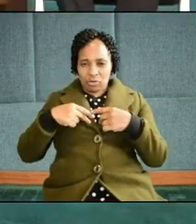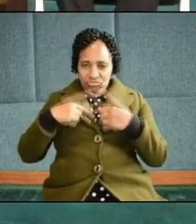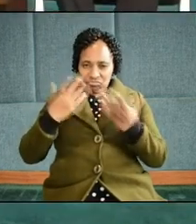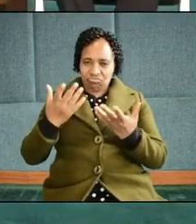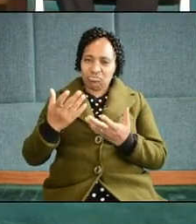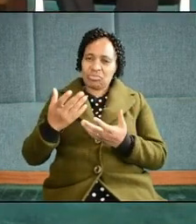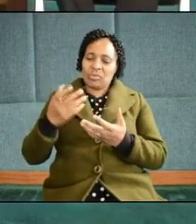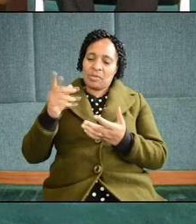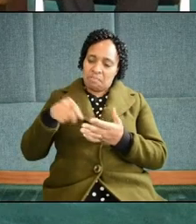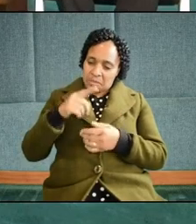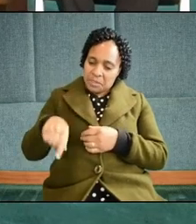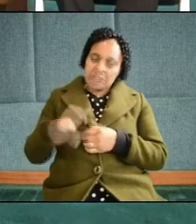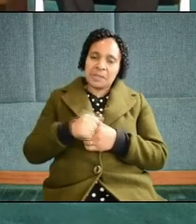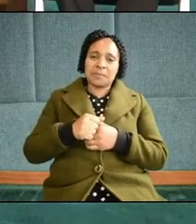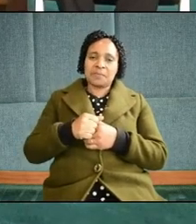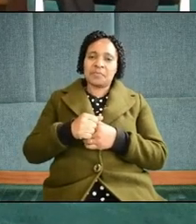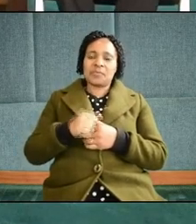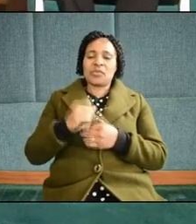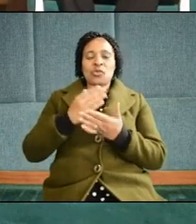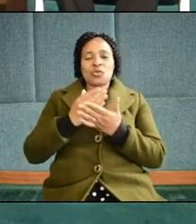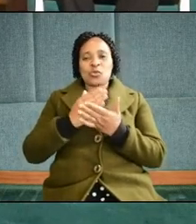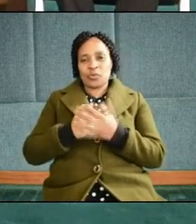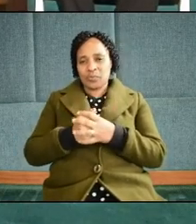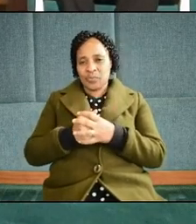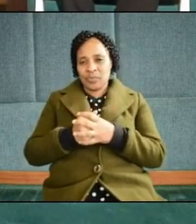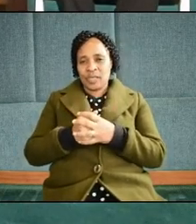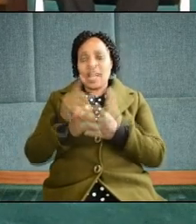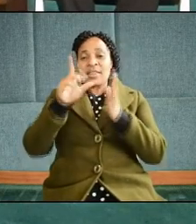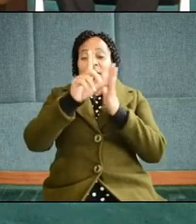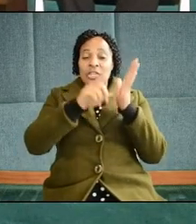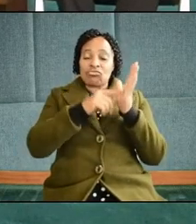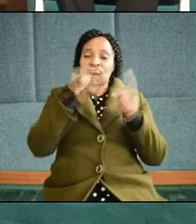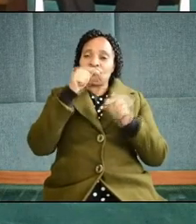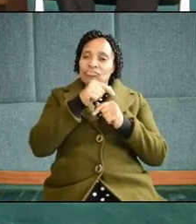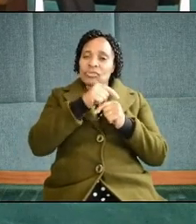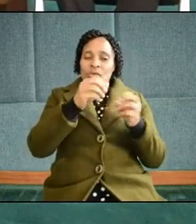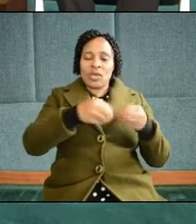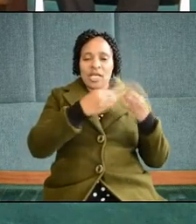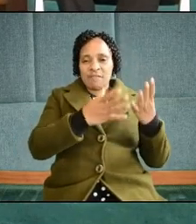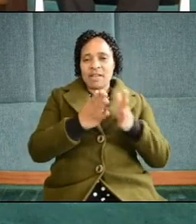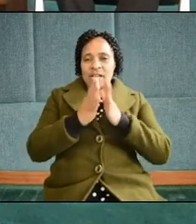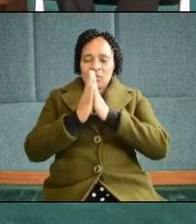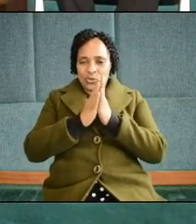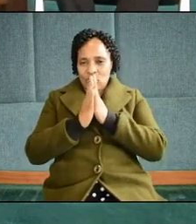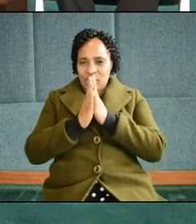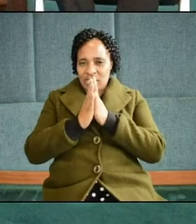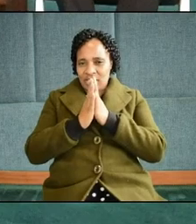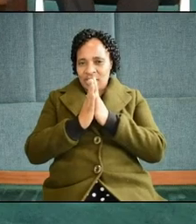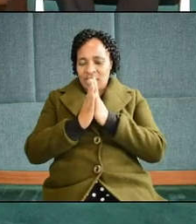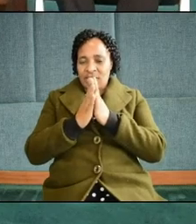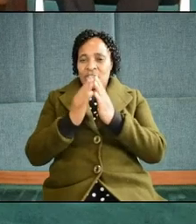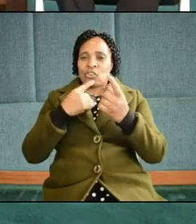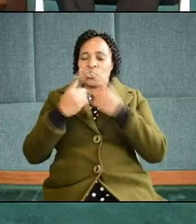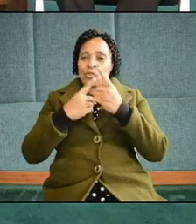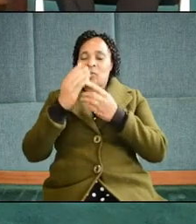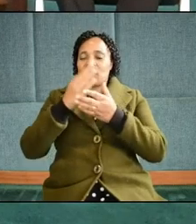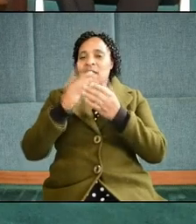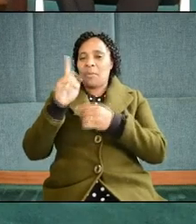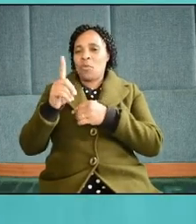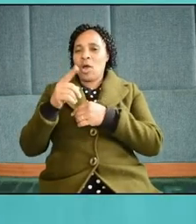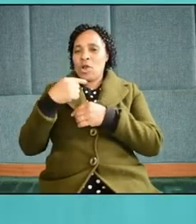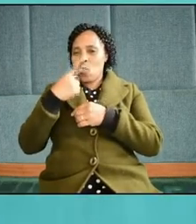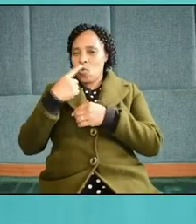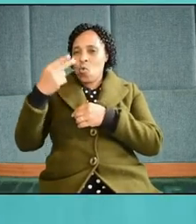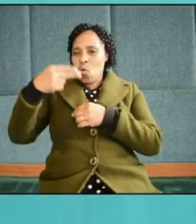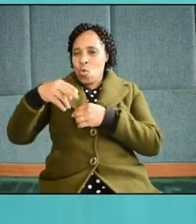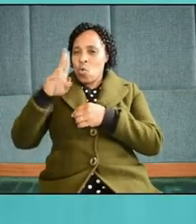that's true. So in the lesson, we're given a story. There's a story told of someone who's called